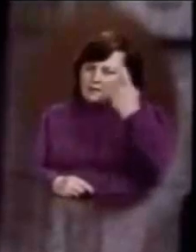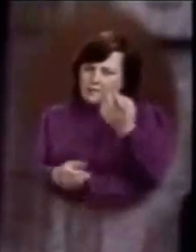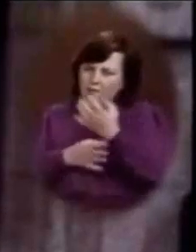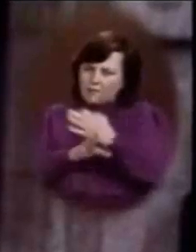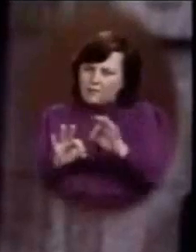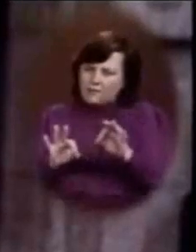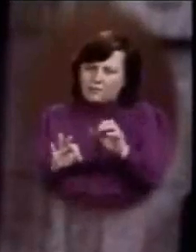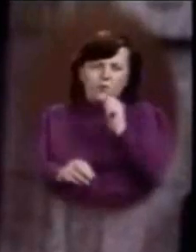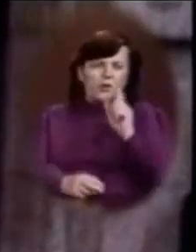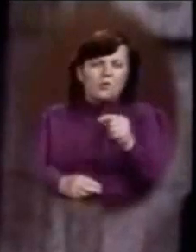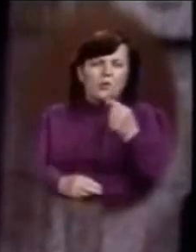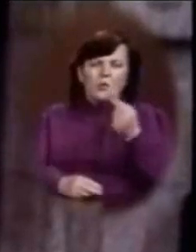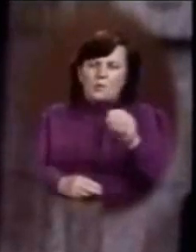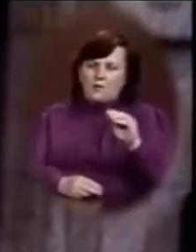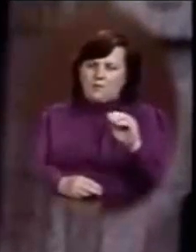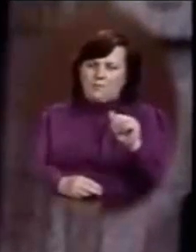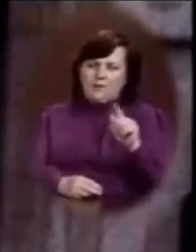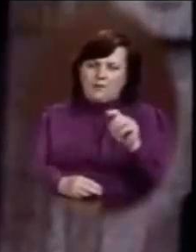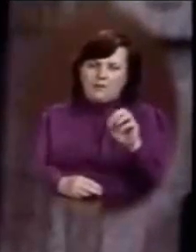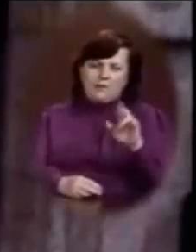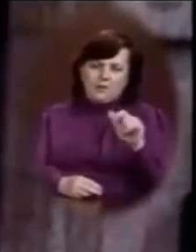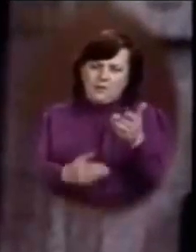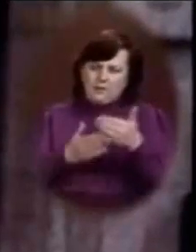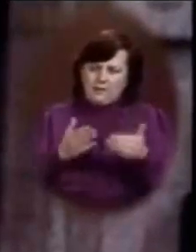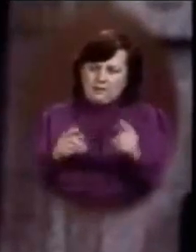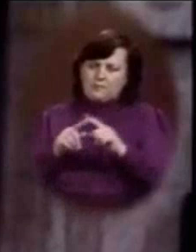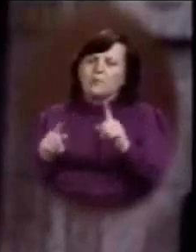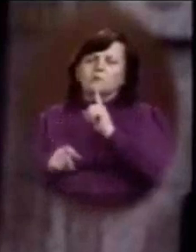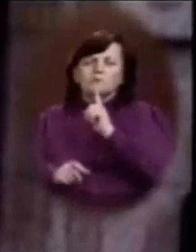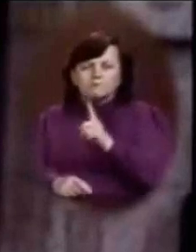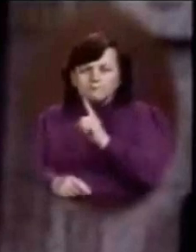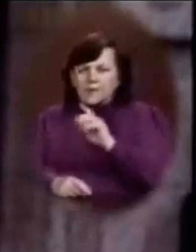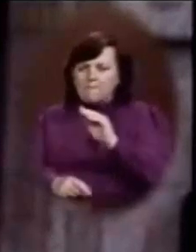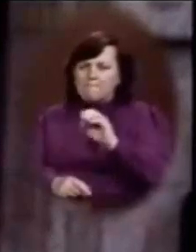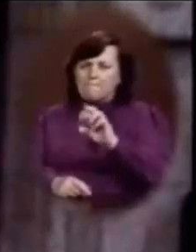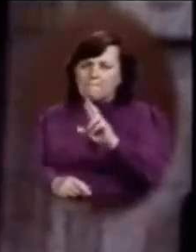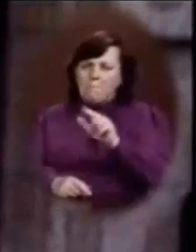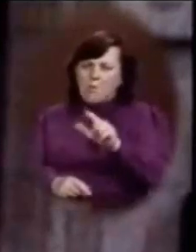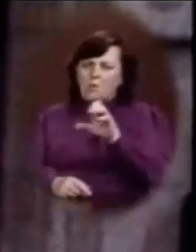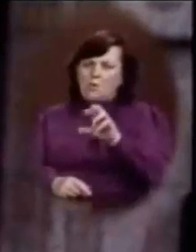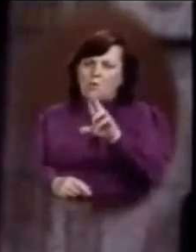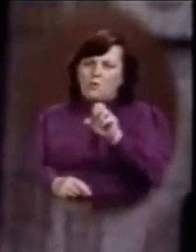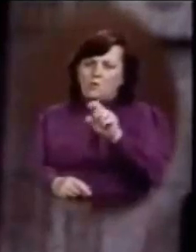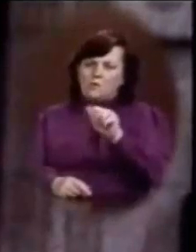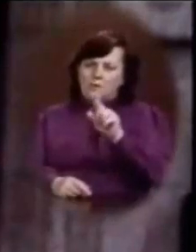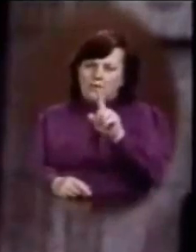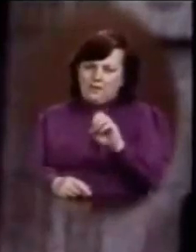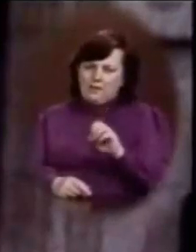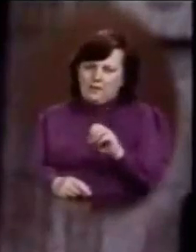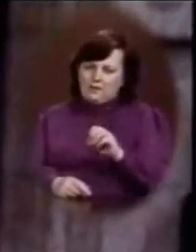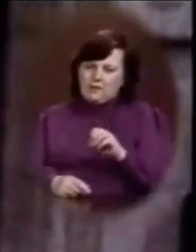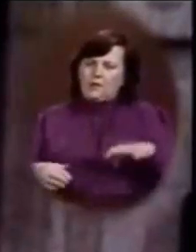material one. It is a moral crusade. The communist societies still see human rights